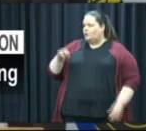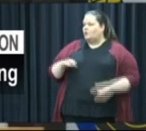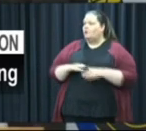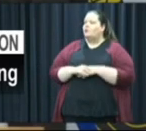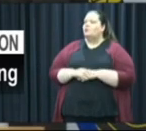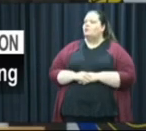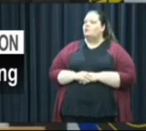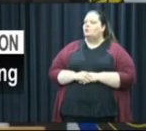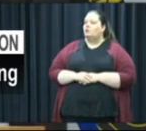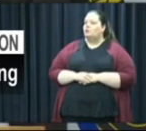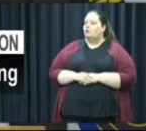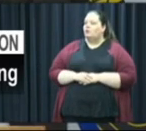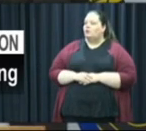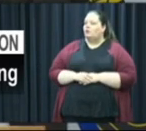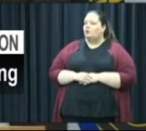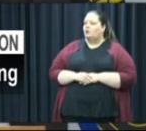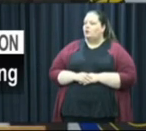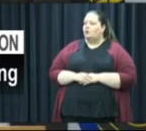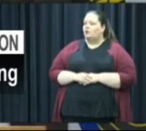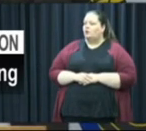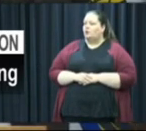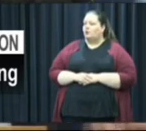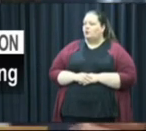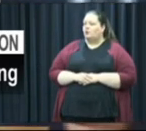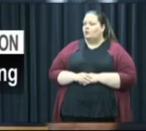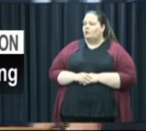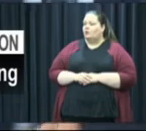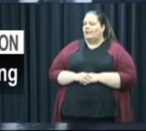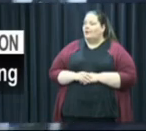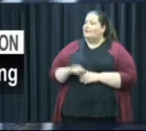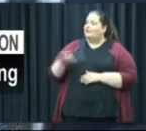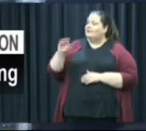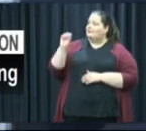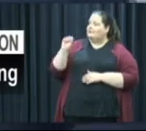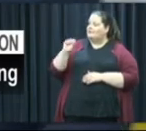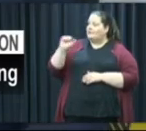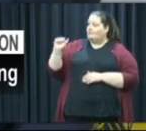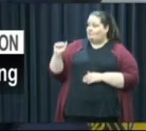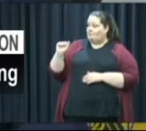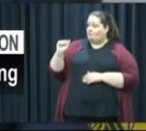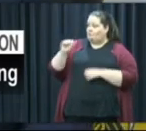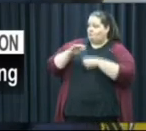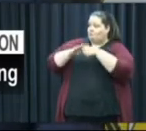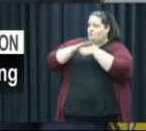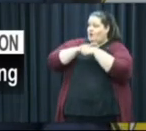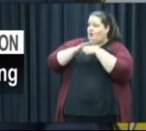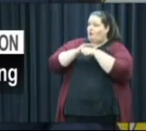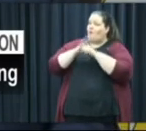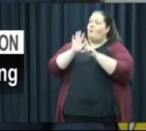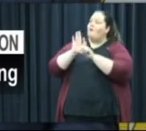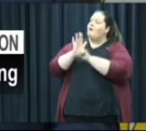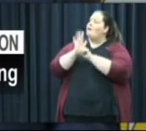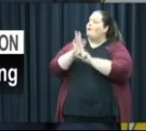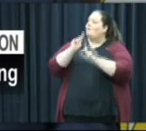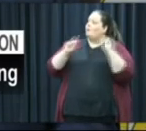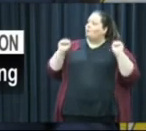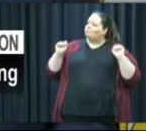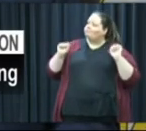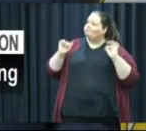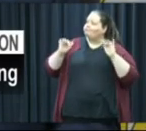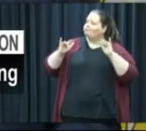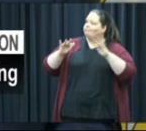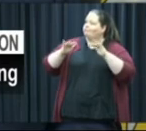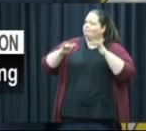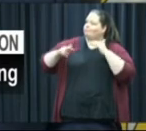tourist destinations like St. Andrews wish to keep municipal parks and beaches closed to detract from visitors, but there still seems to be